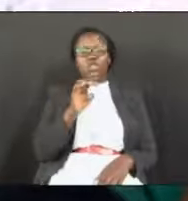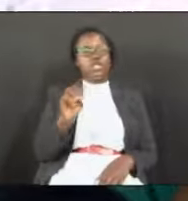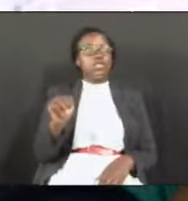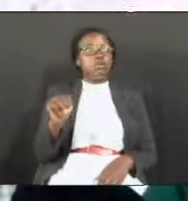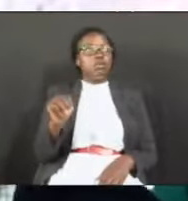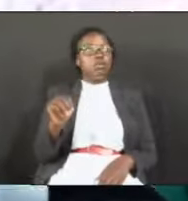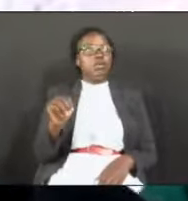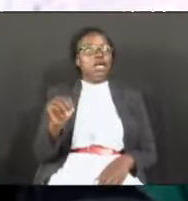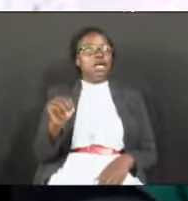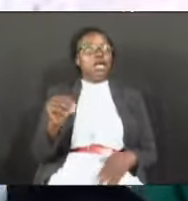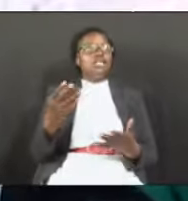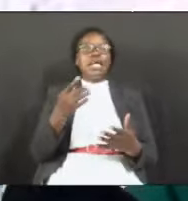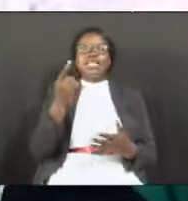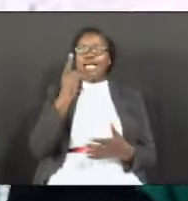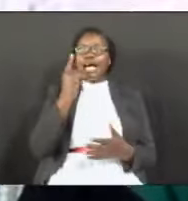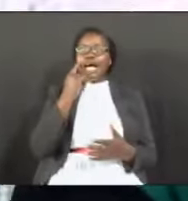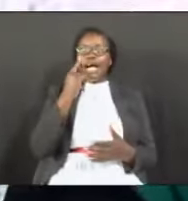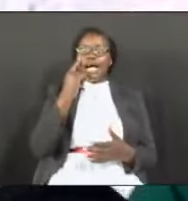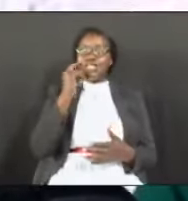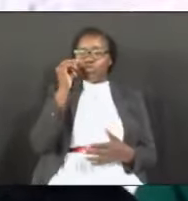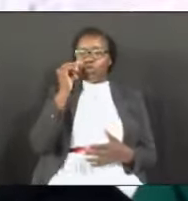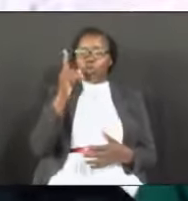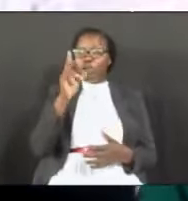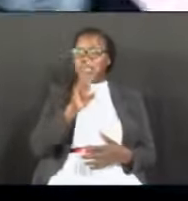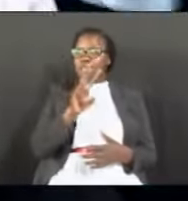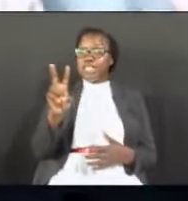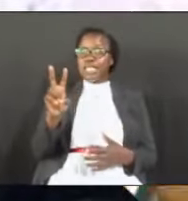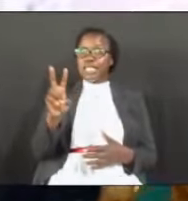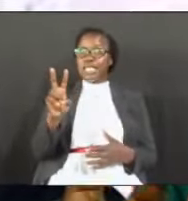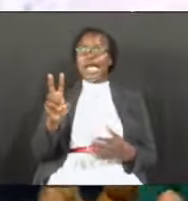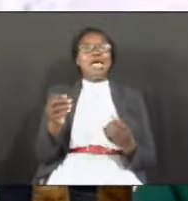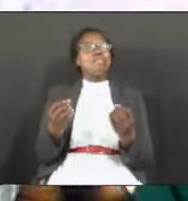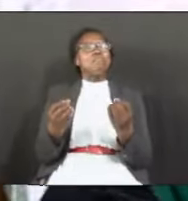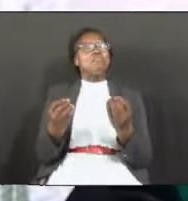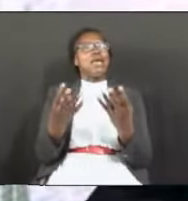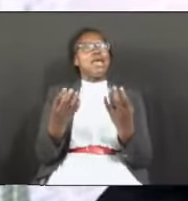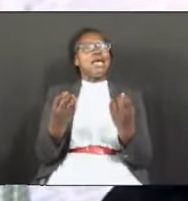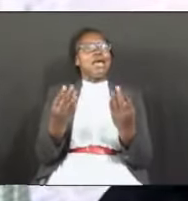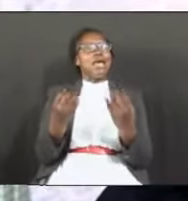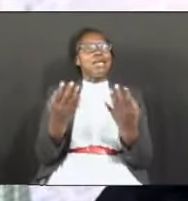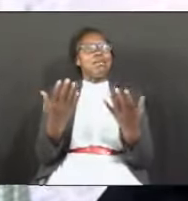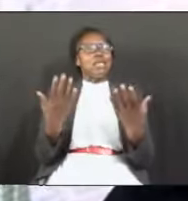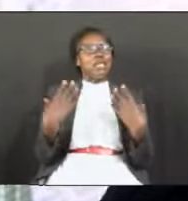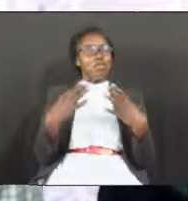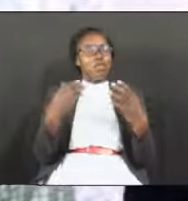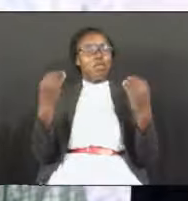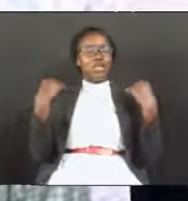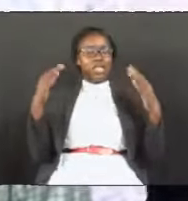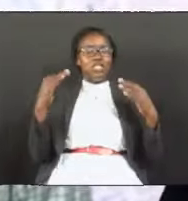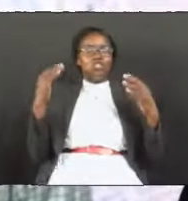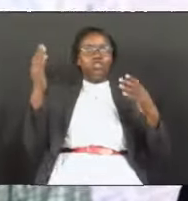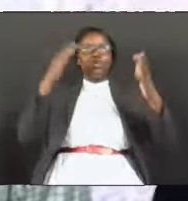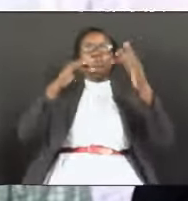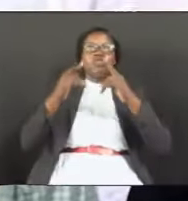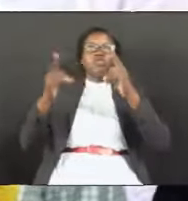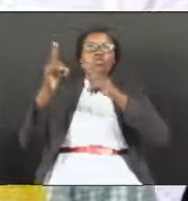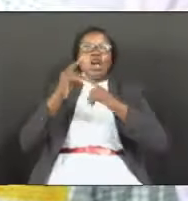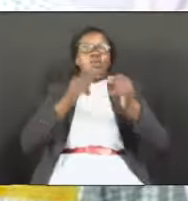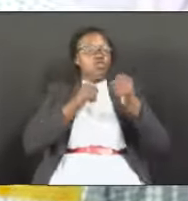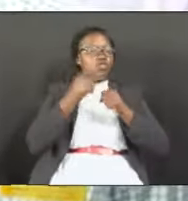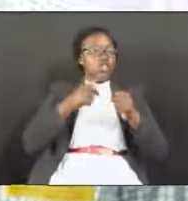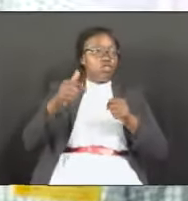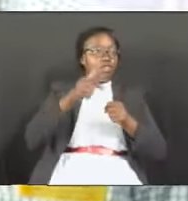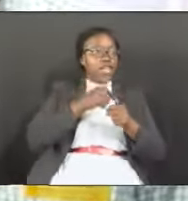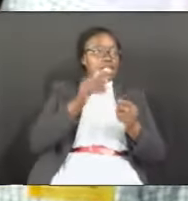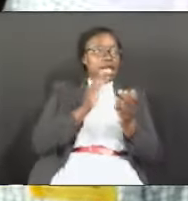"Gehazi, I need your eyes to open and see the multitude of angels of heaven who has come to fight for us." And indeed, as